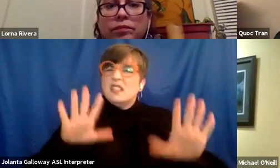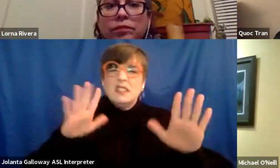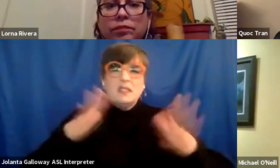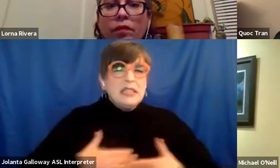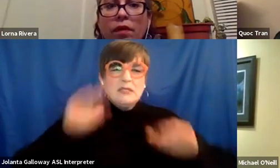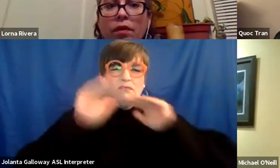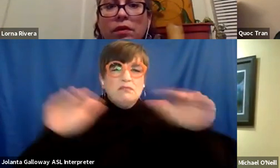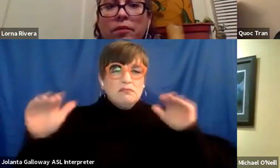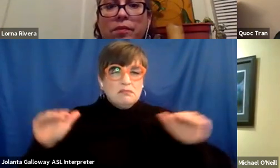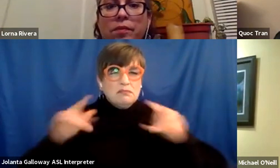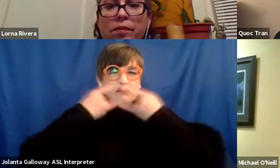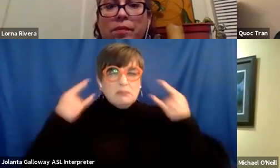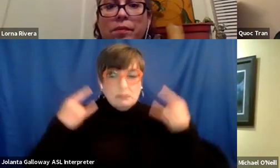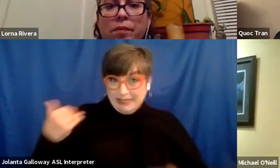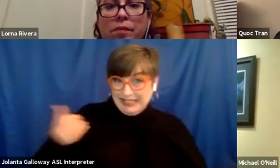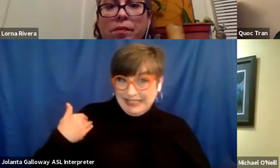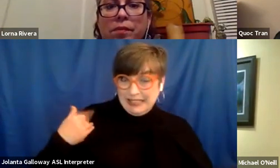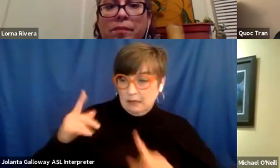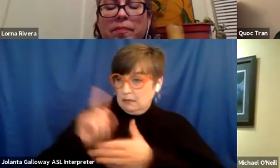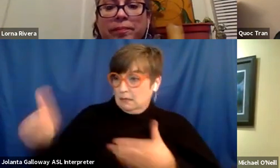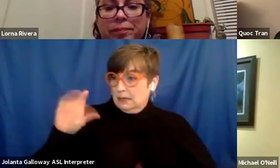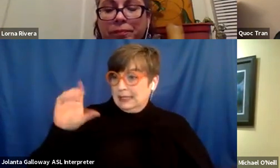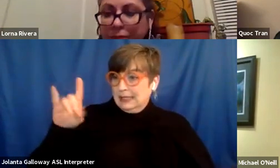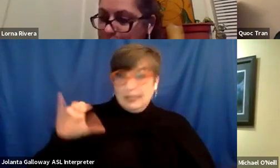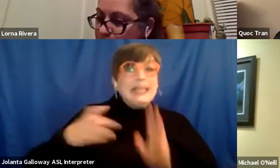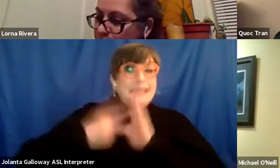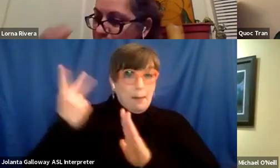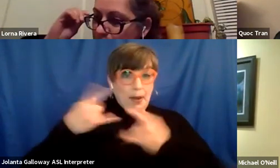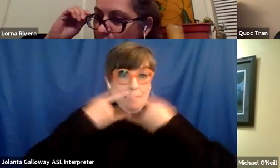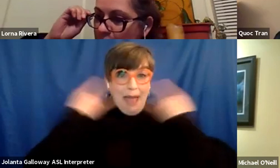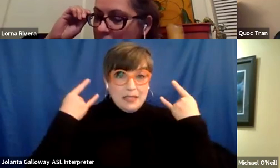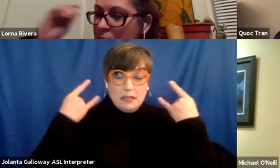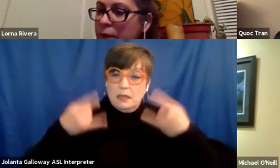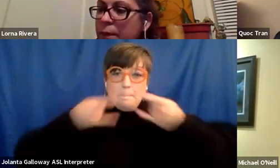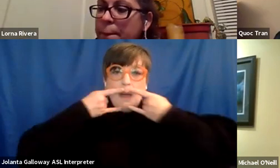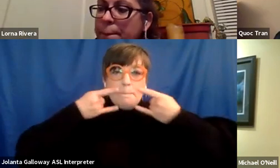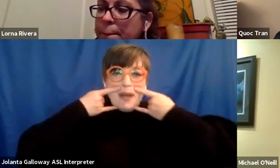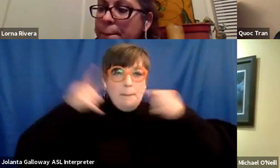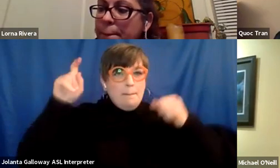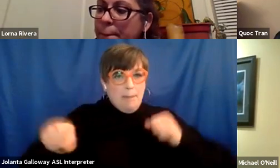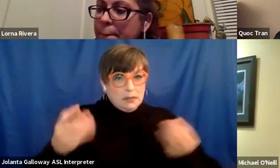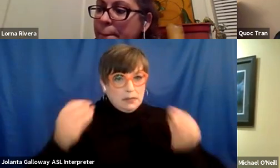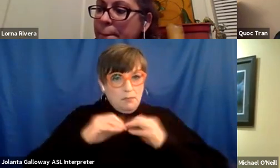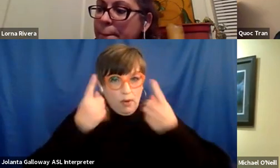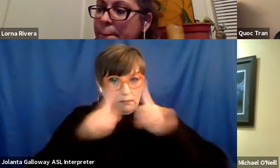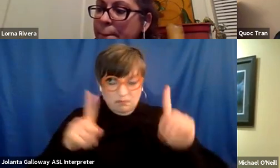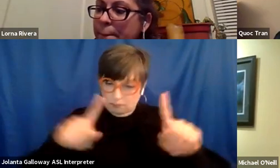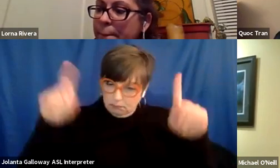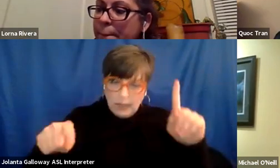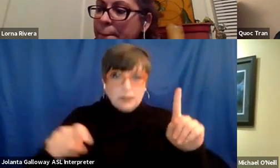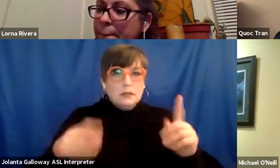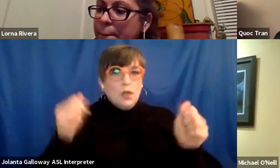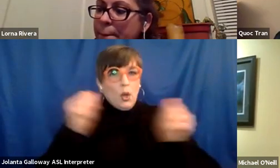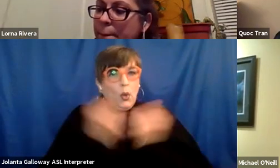CDC has come out this past week and has said that double masking is actually more effective, especially with the